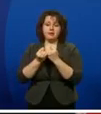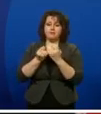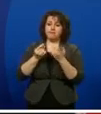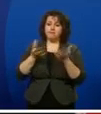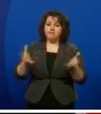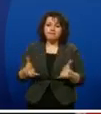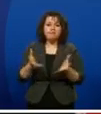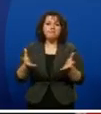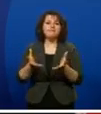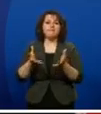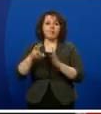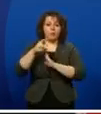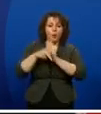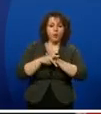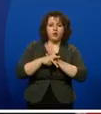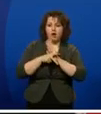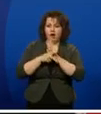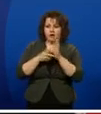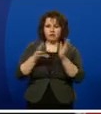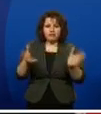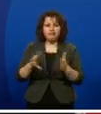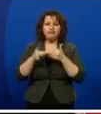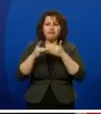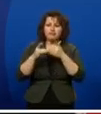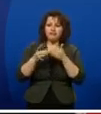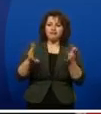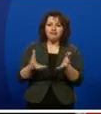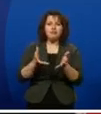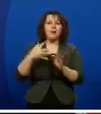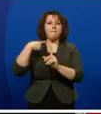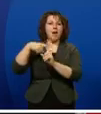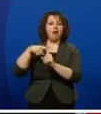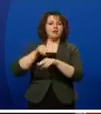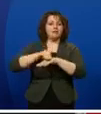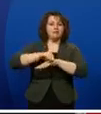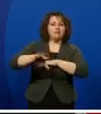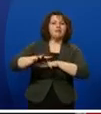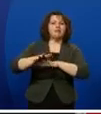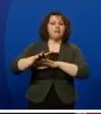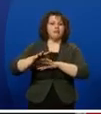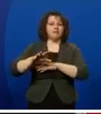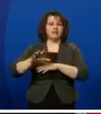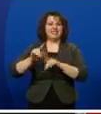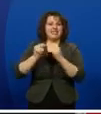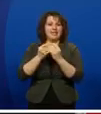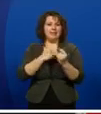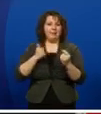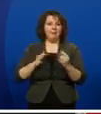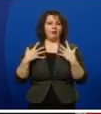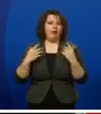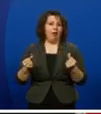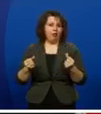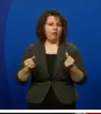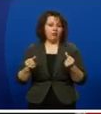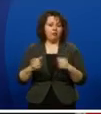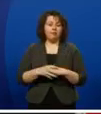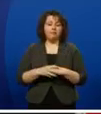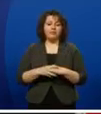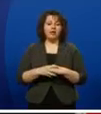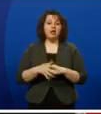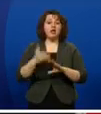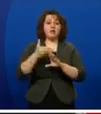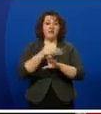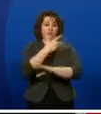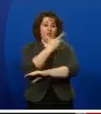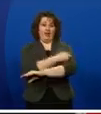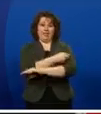and providing direction to positively influence the health of our team members and their families. Before vaccines